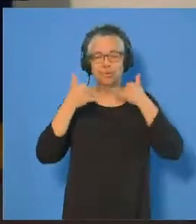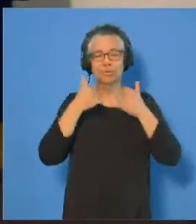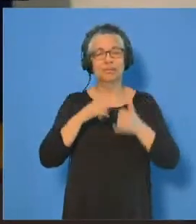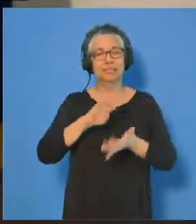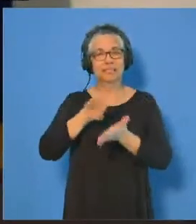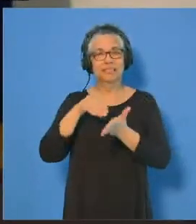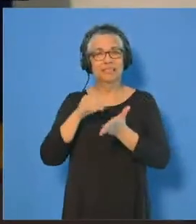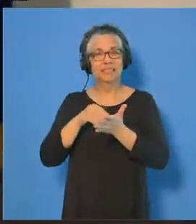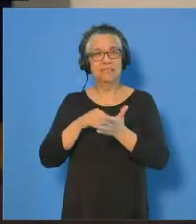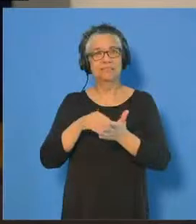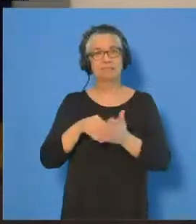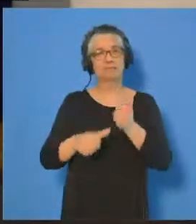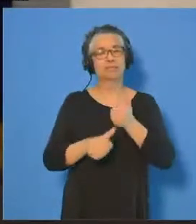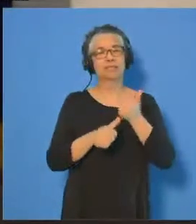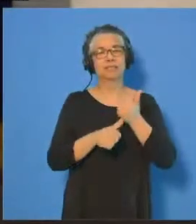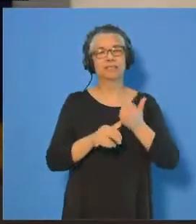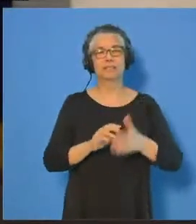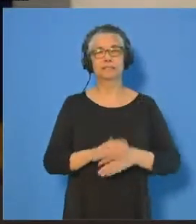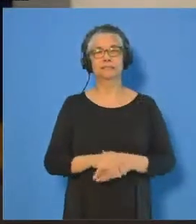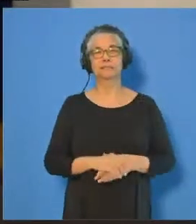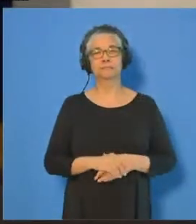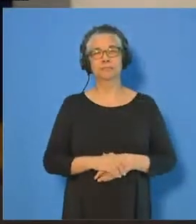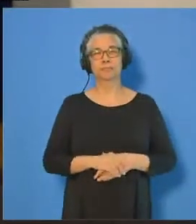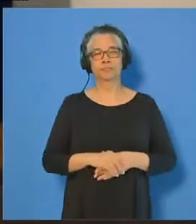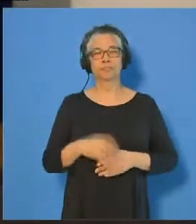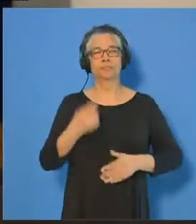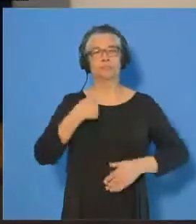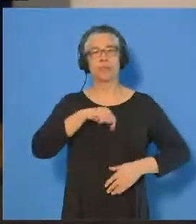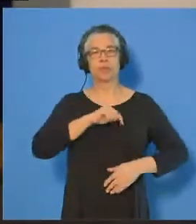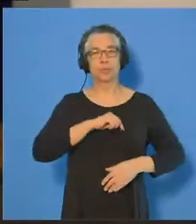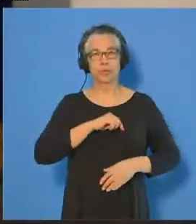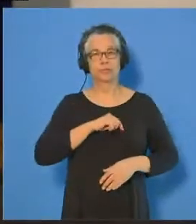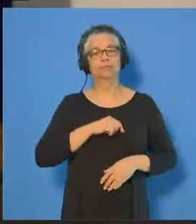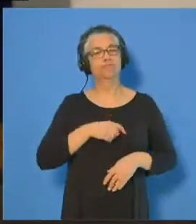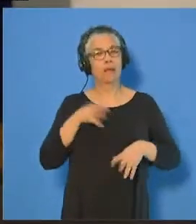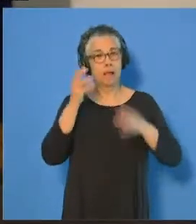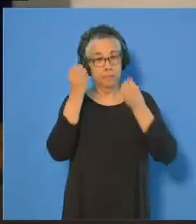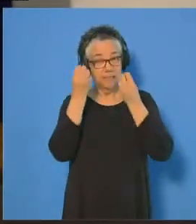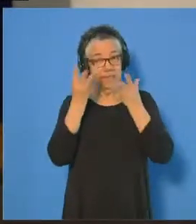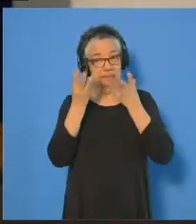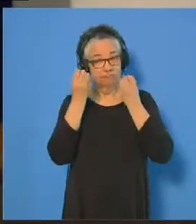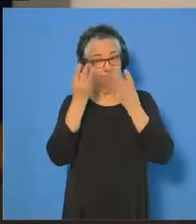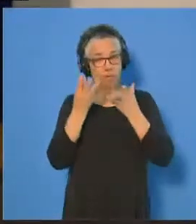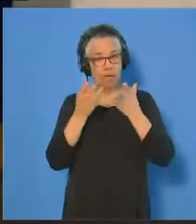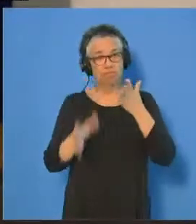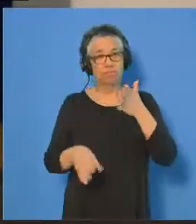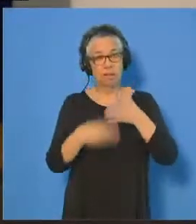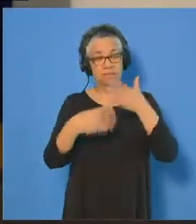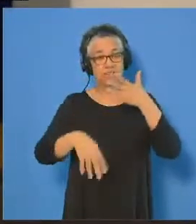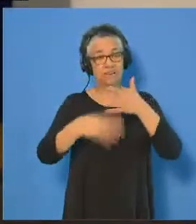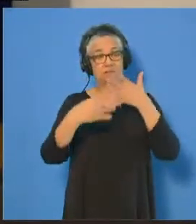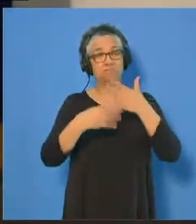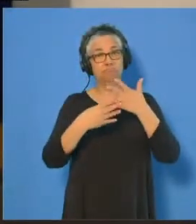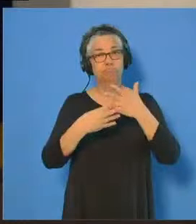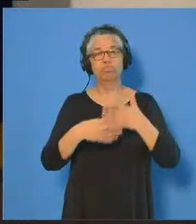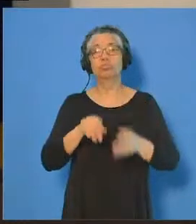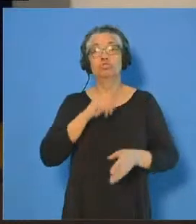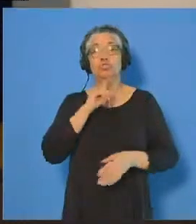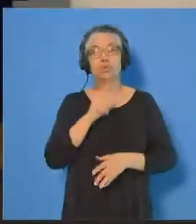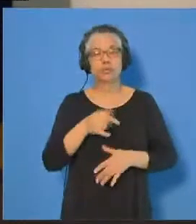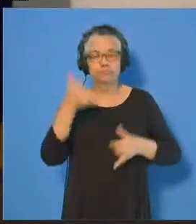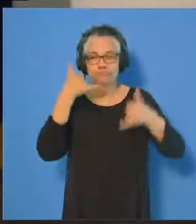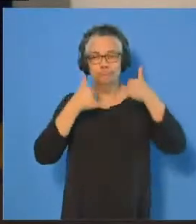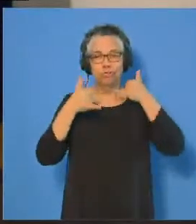assistance. We have updated the call center to ensure that calls are routed to